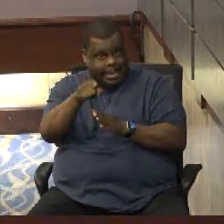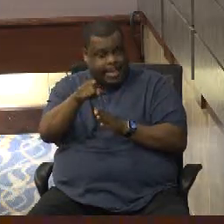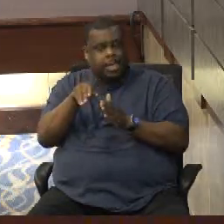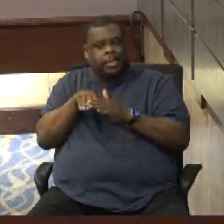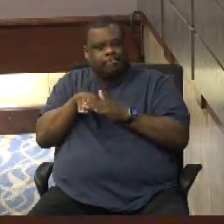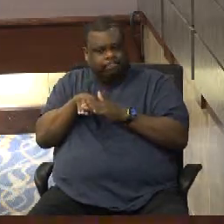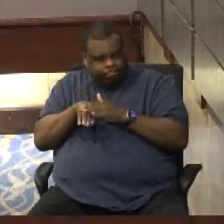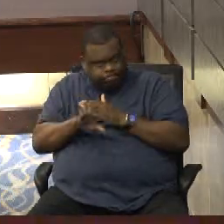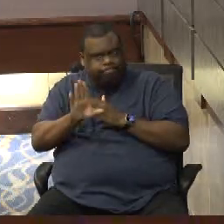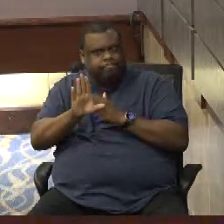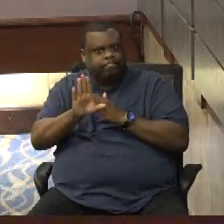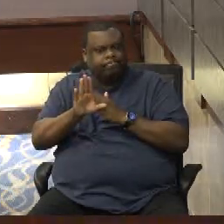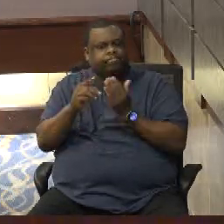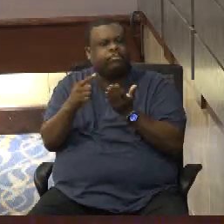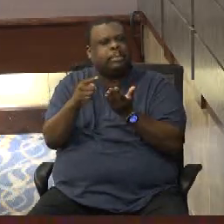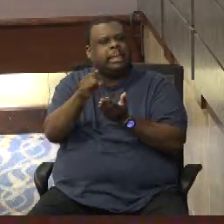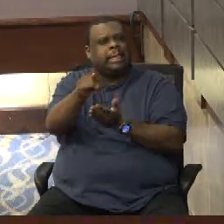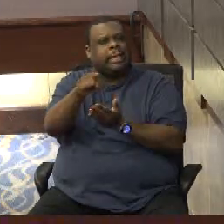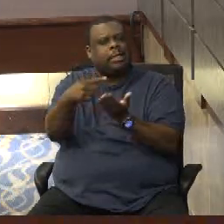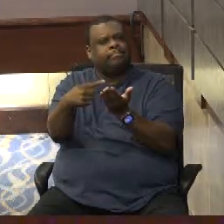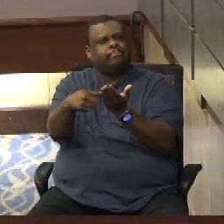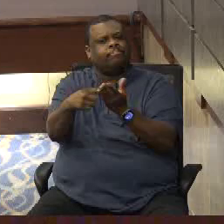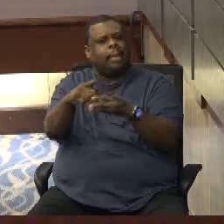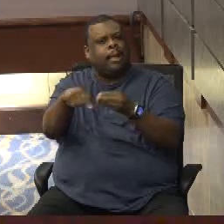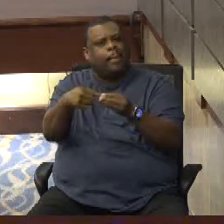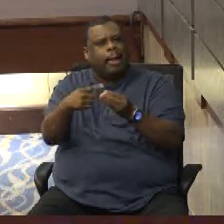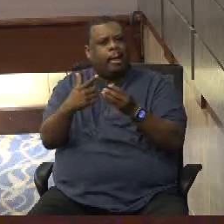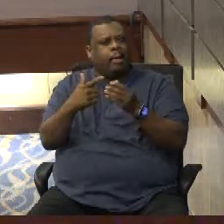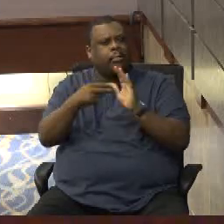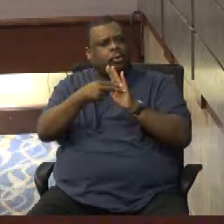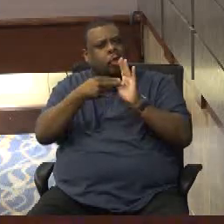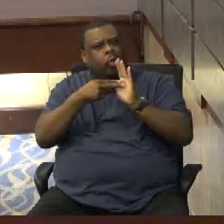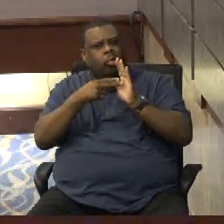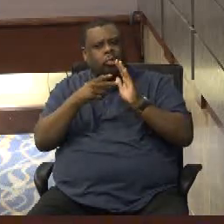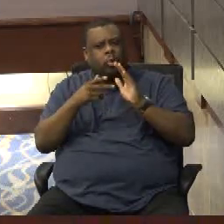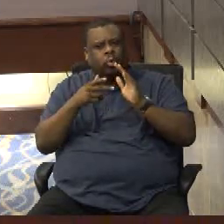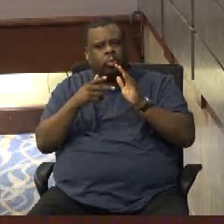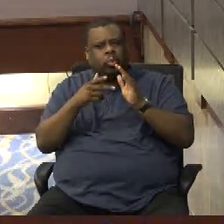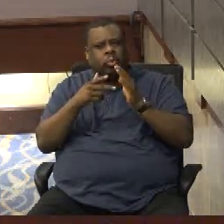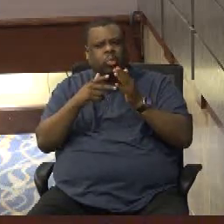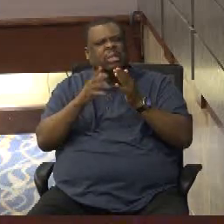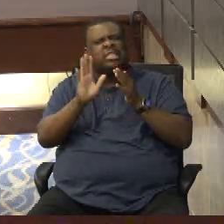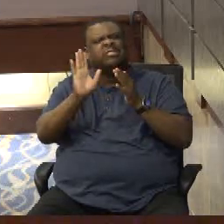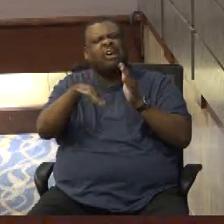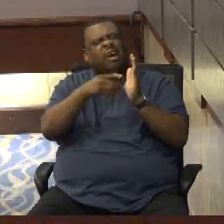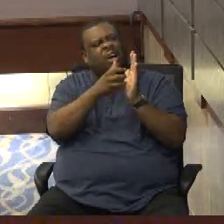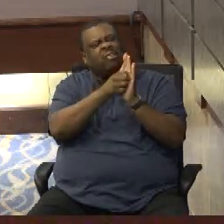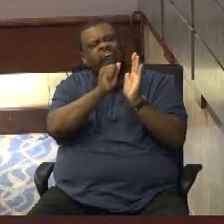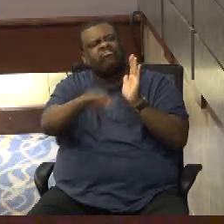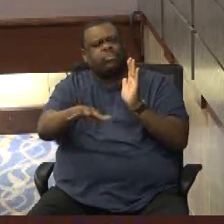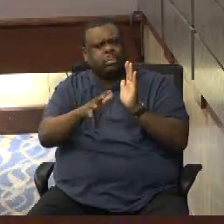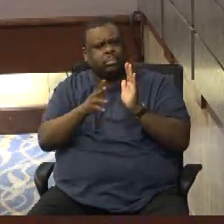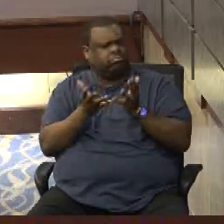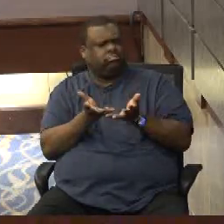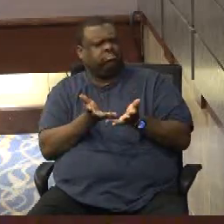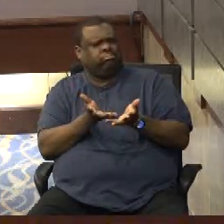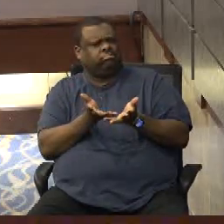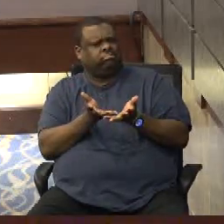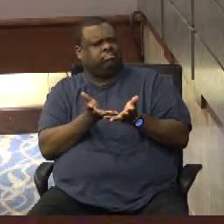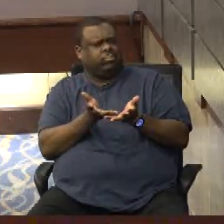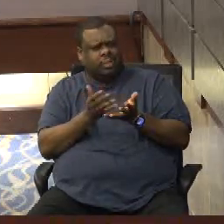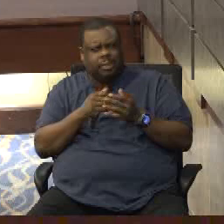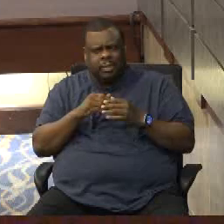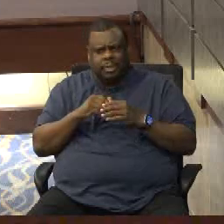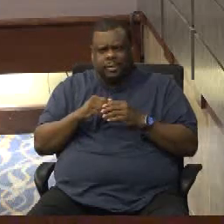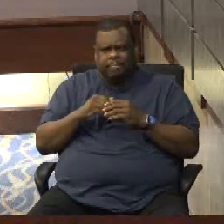about jettisoning the logo and doing away with it. And some of the council member discussion included,